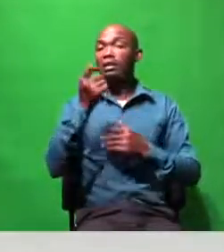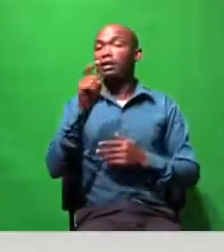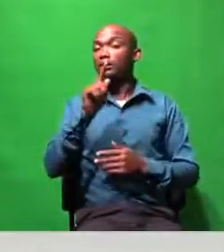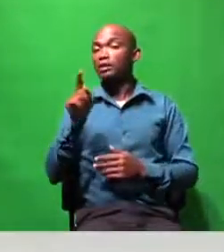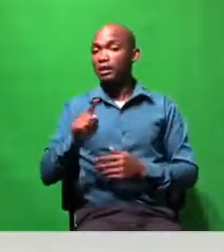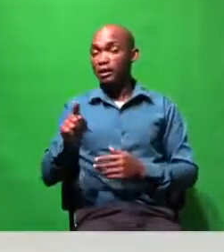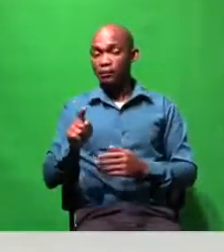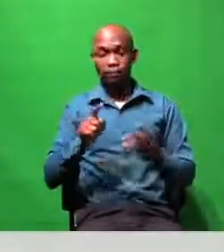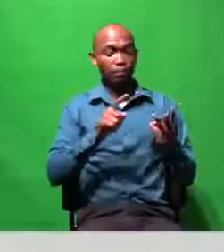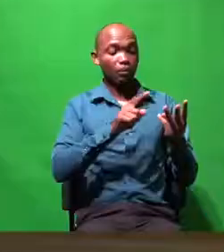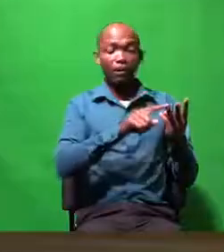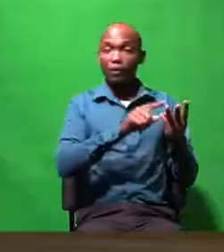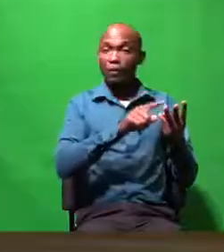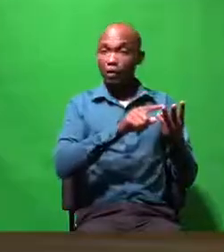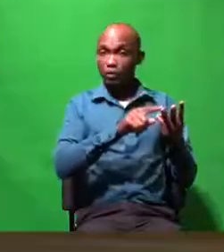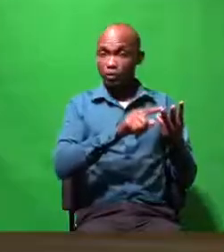Third one